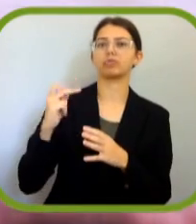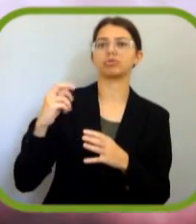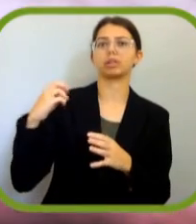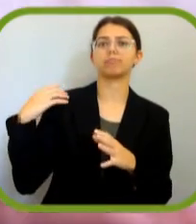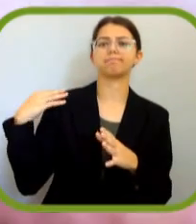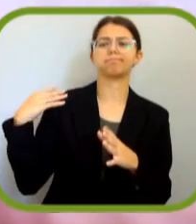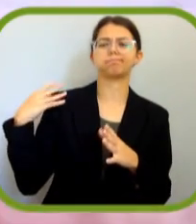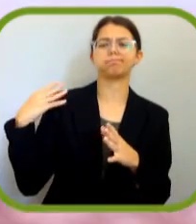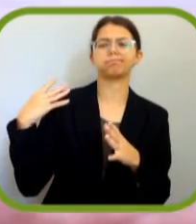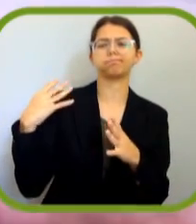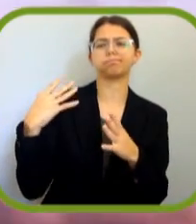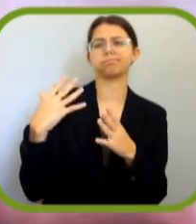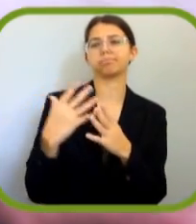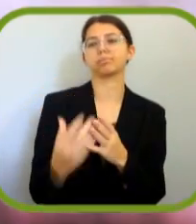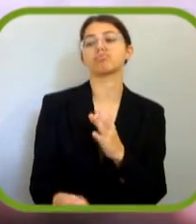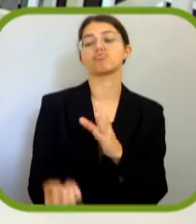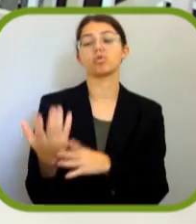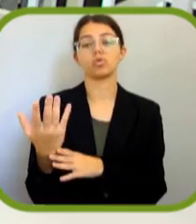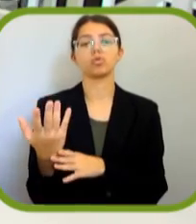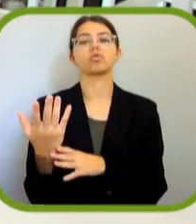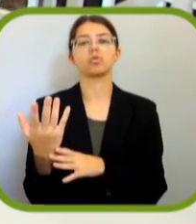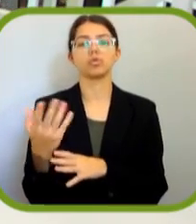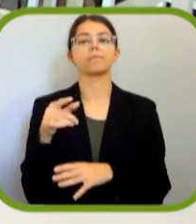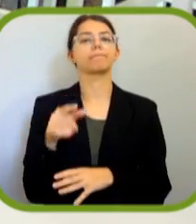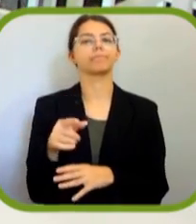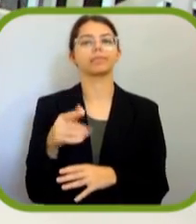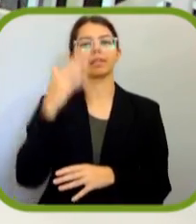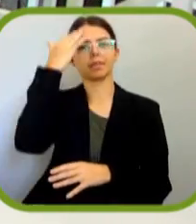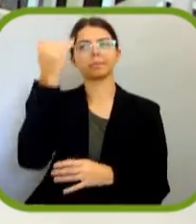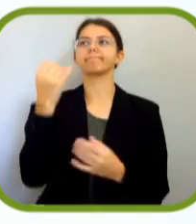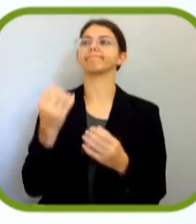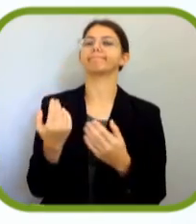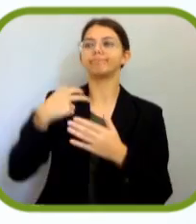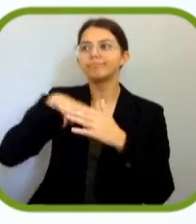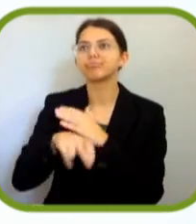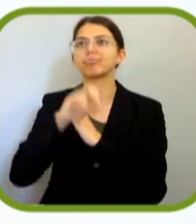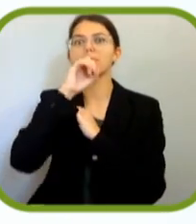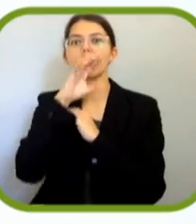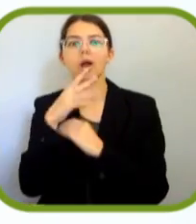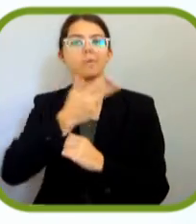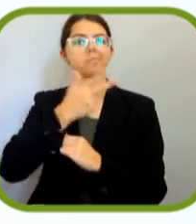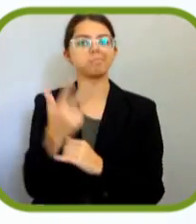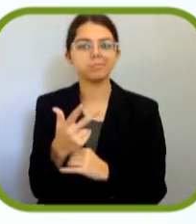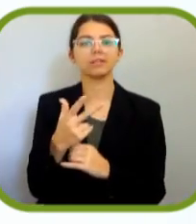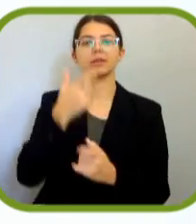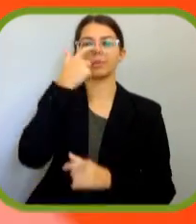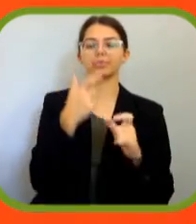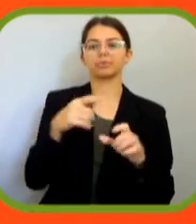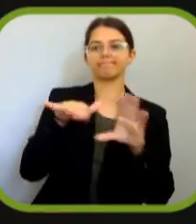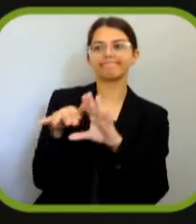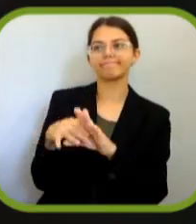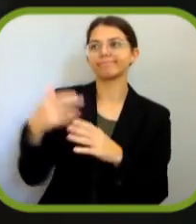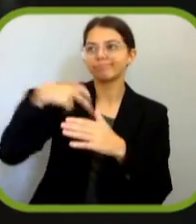of the internet over the last 30 years. So the first idea is the immersion. The user are immersed in